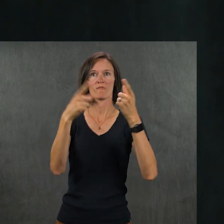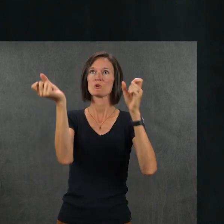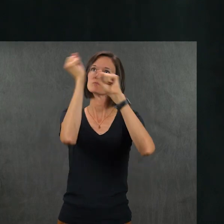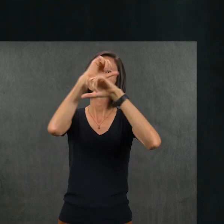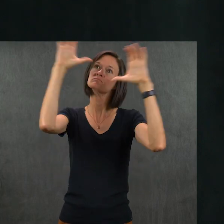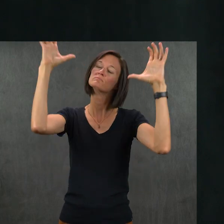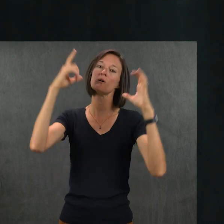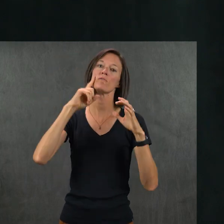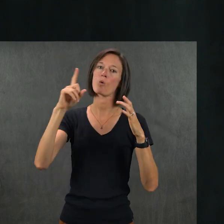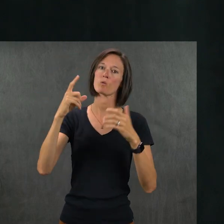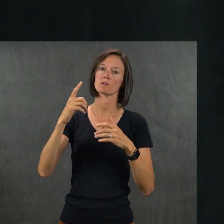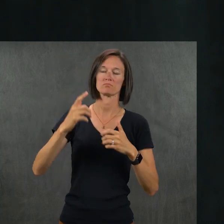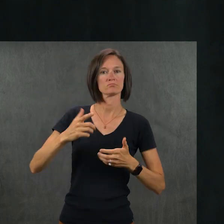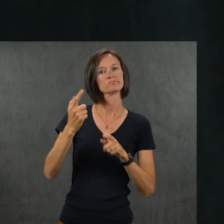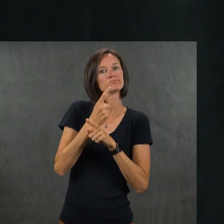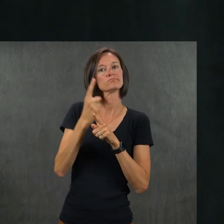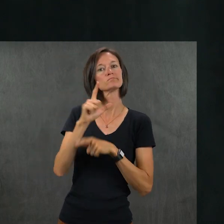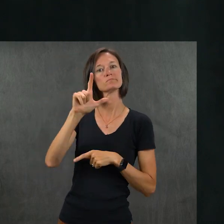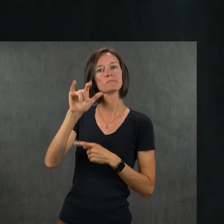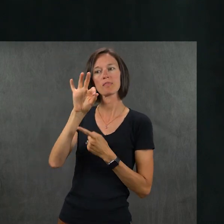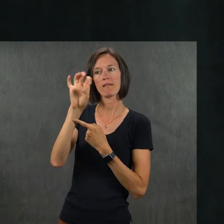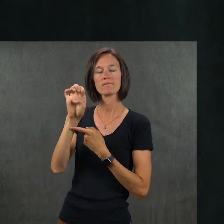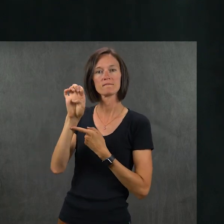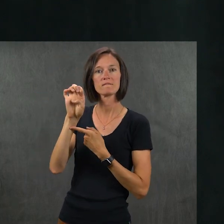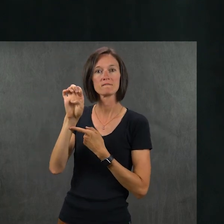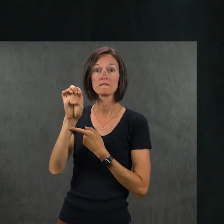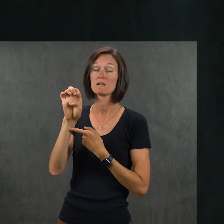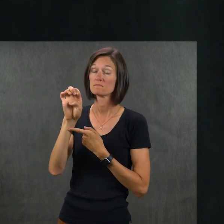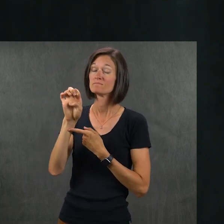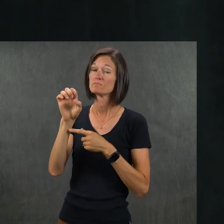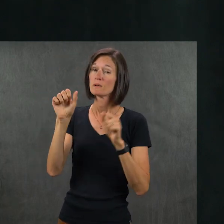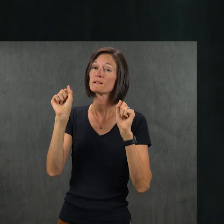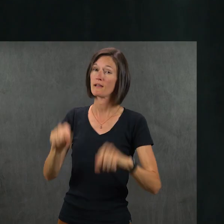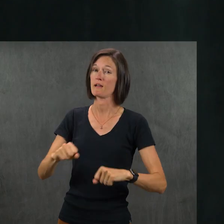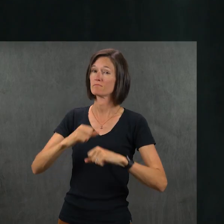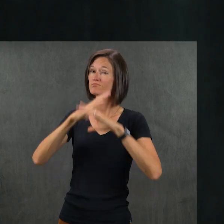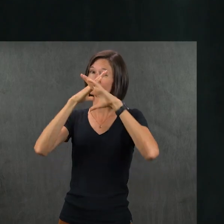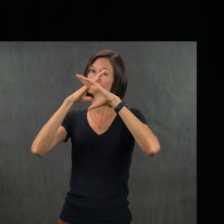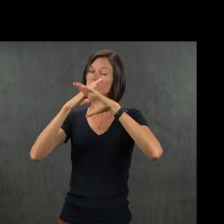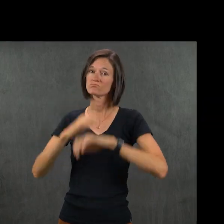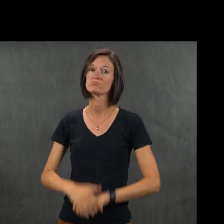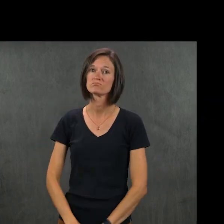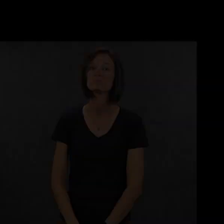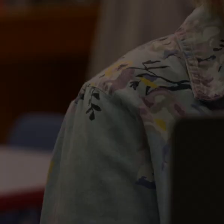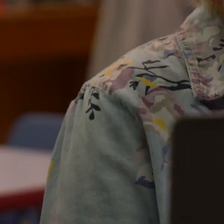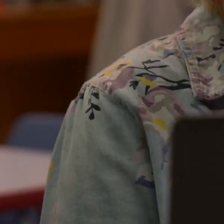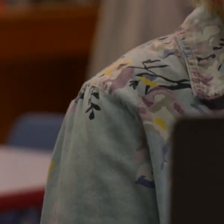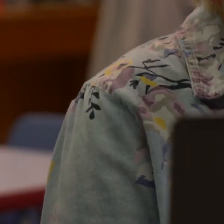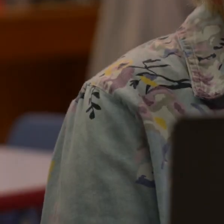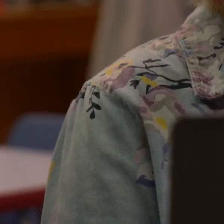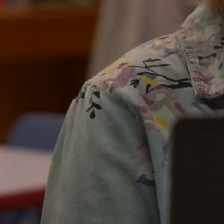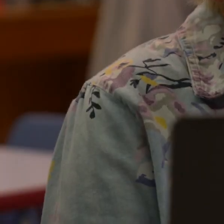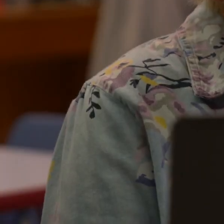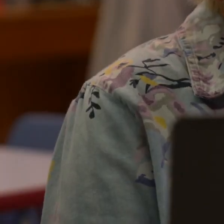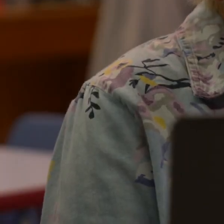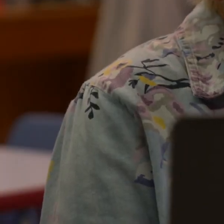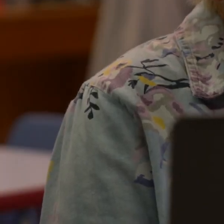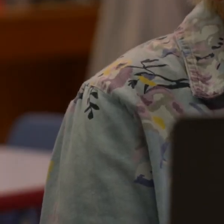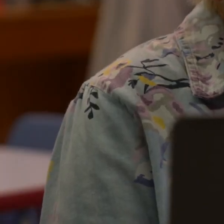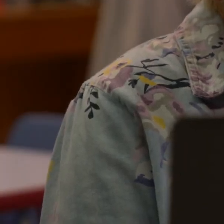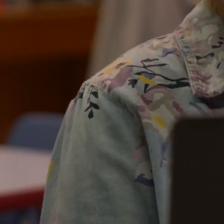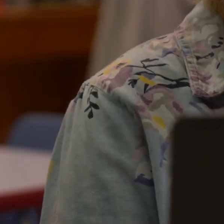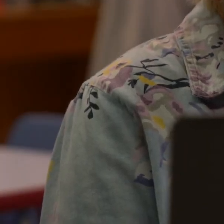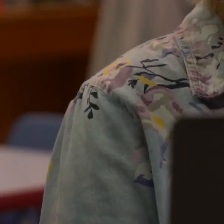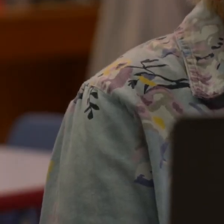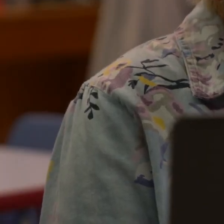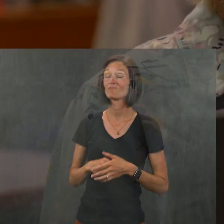of for just doing life, comes with possible barriers. Montage of Amy working on a laptop with